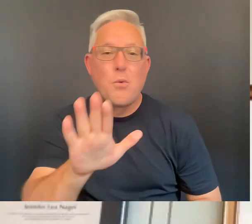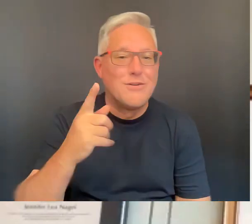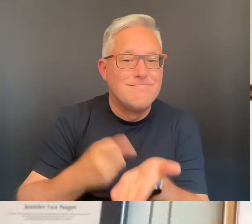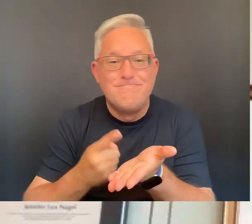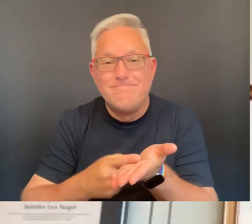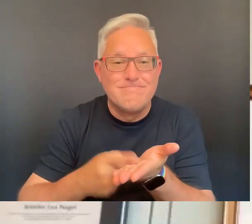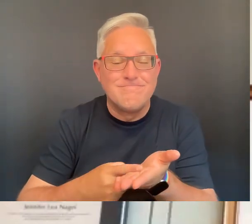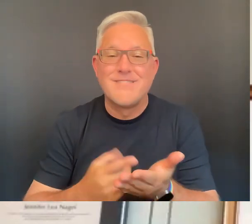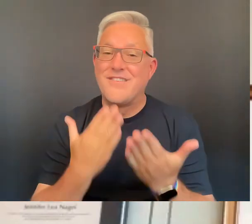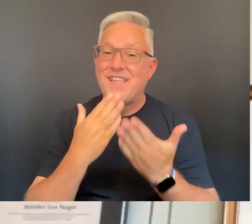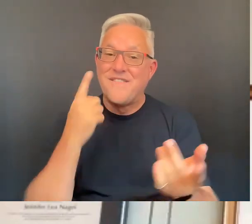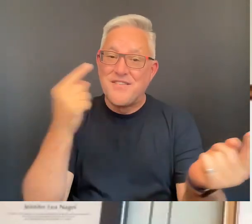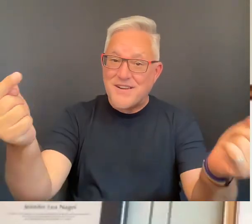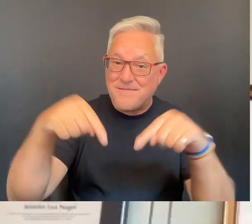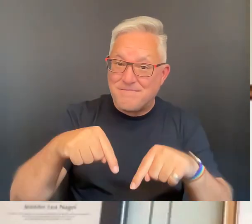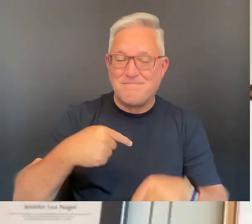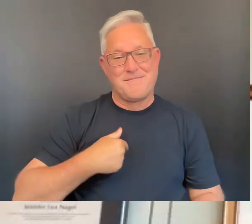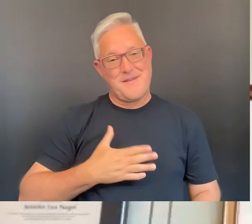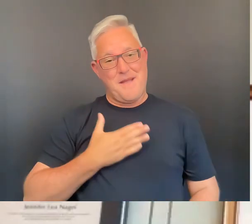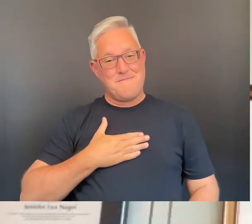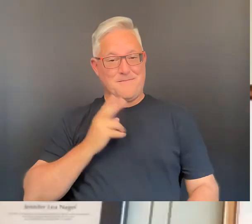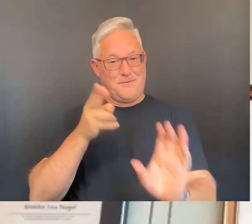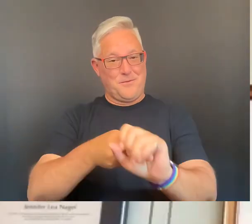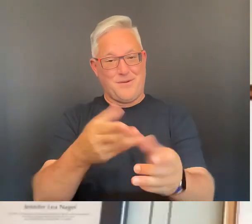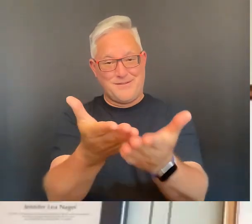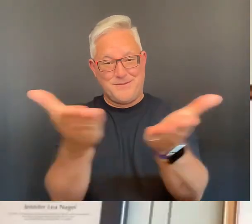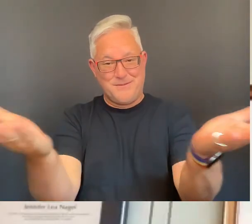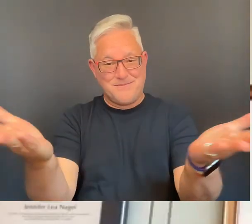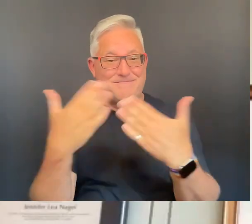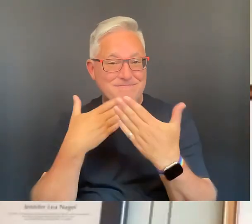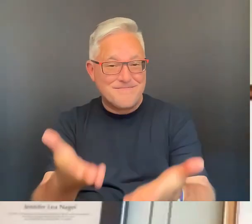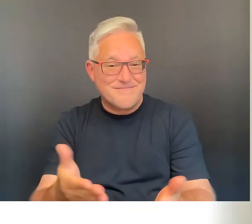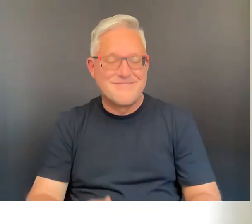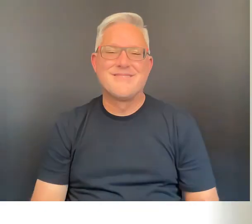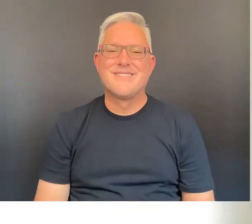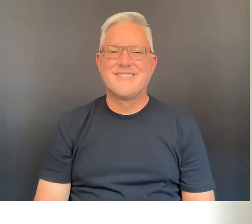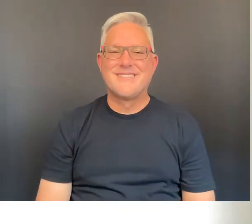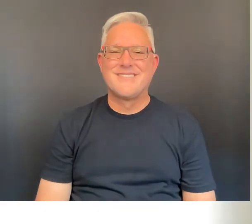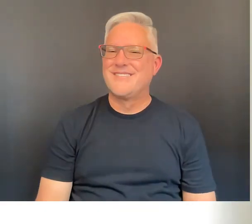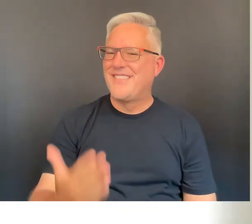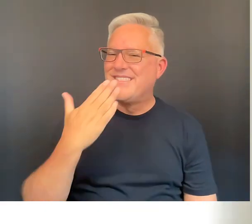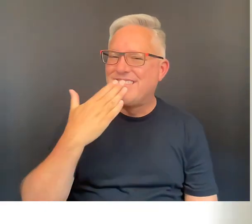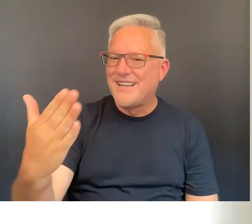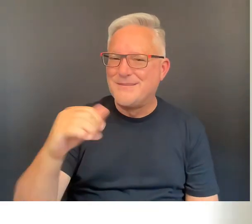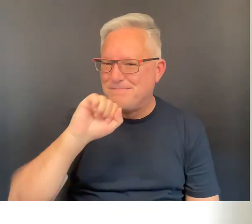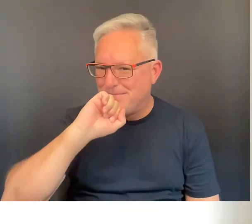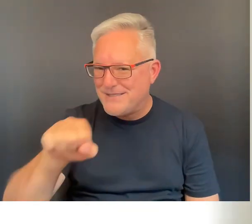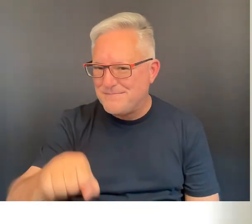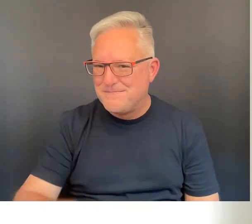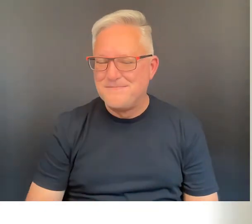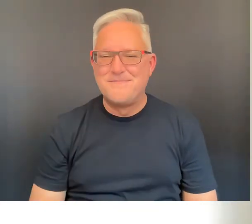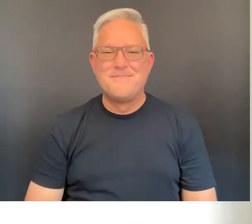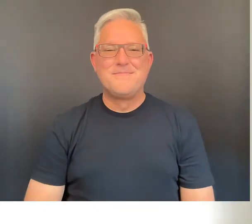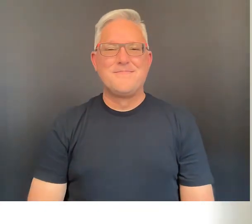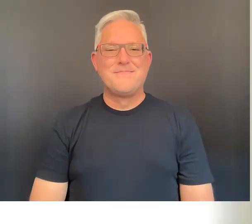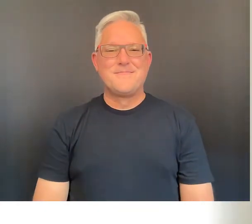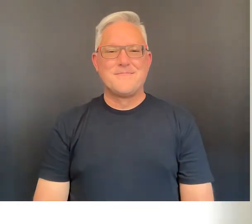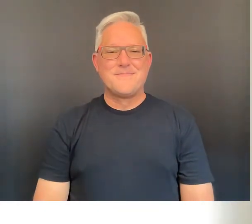say. So thank you for being here, and I'm glad I can be here with you. Thank you. Thanks, Bishop.